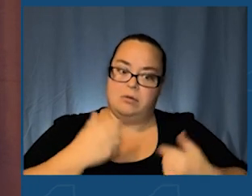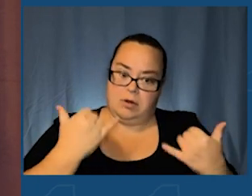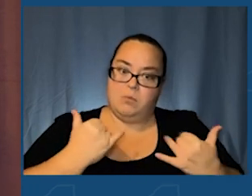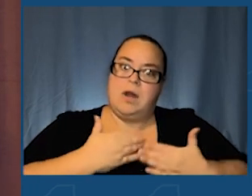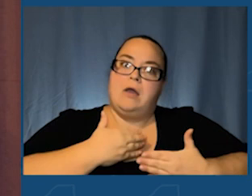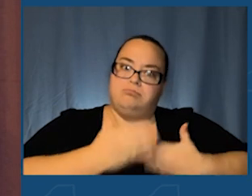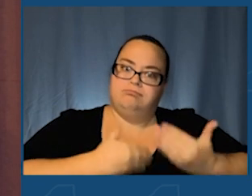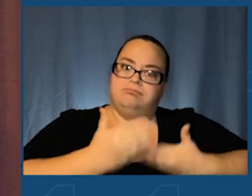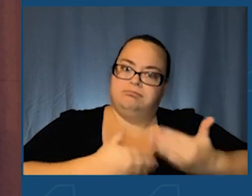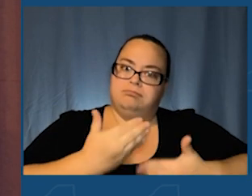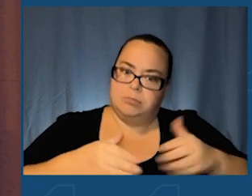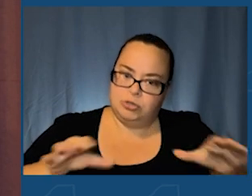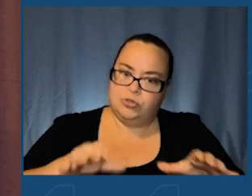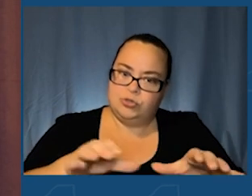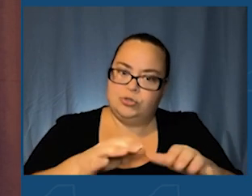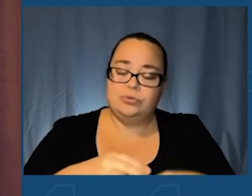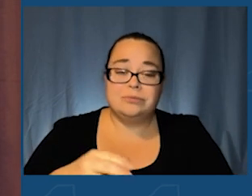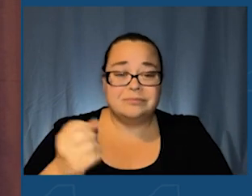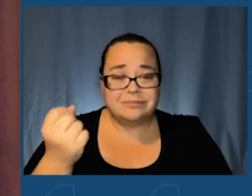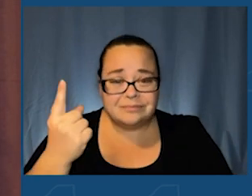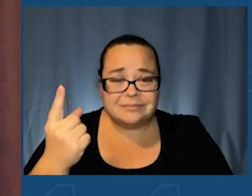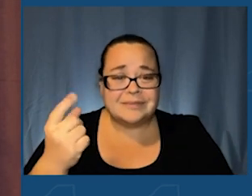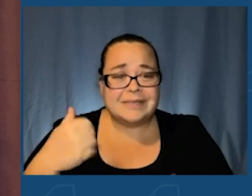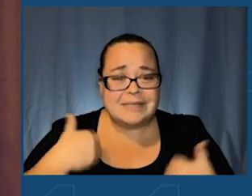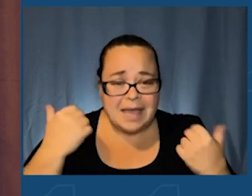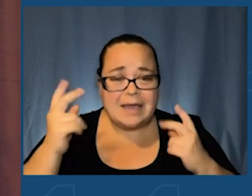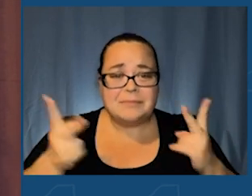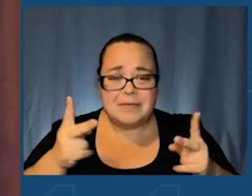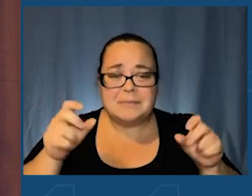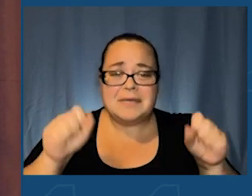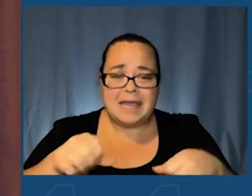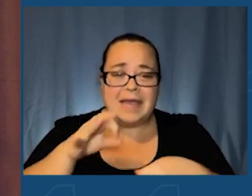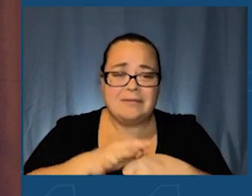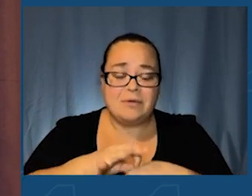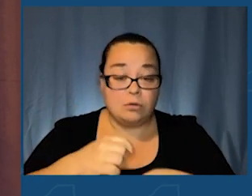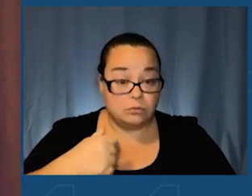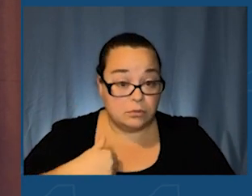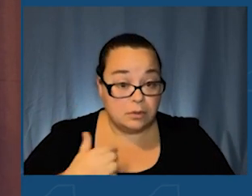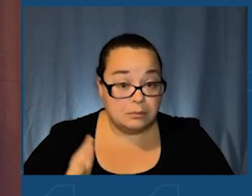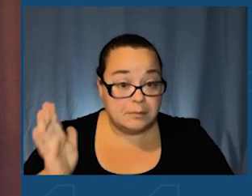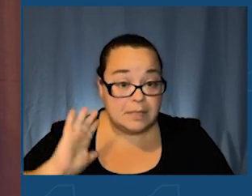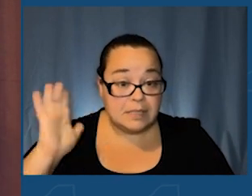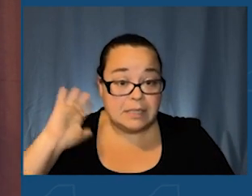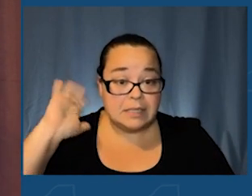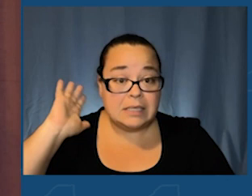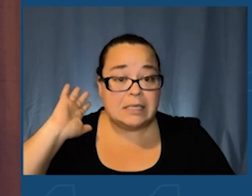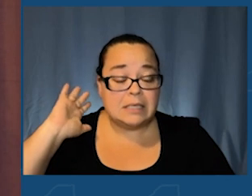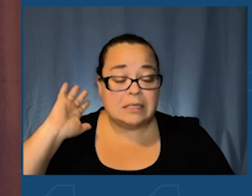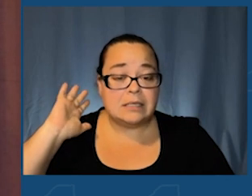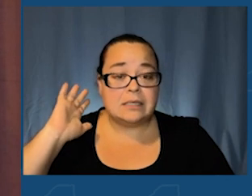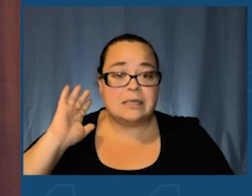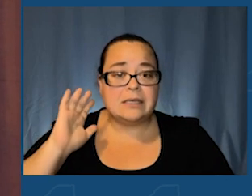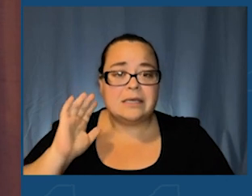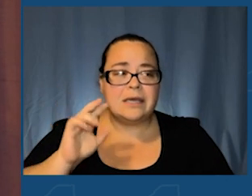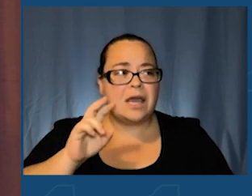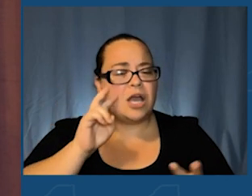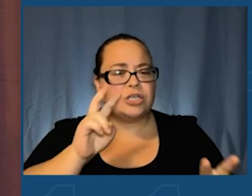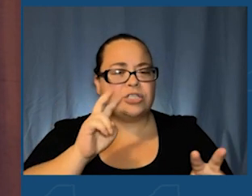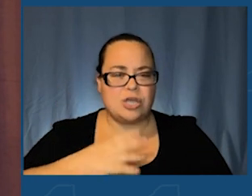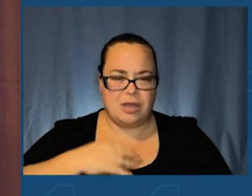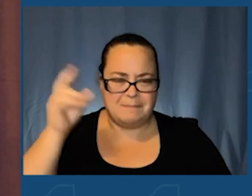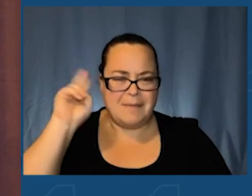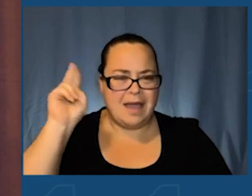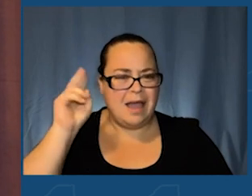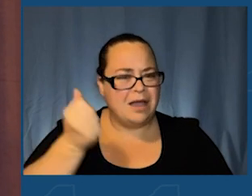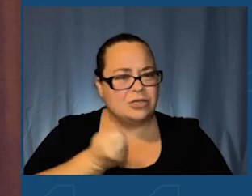fact that young people can vote. When I was younger, saw my young uncles going off to fight